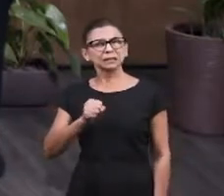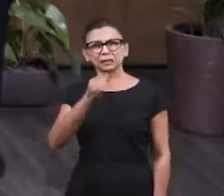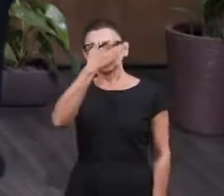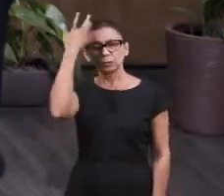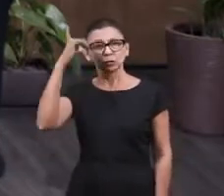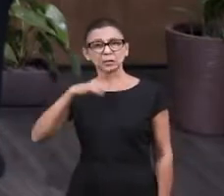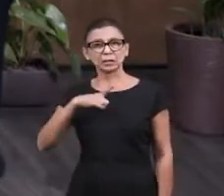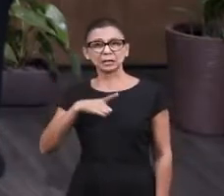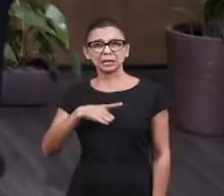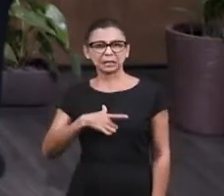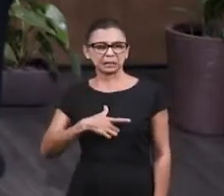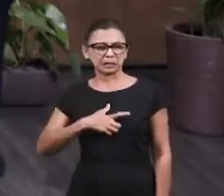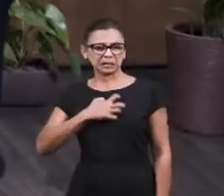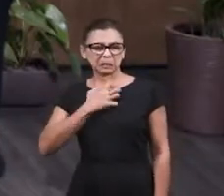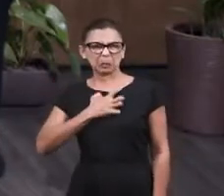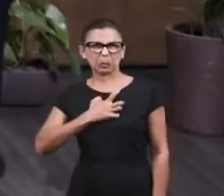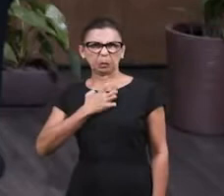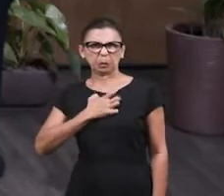anger?